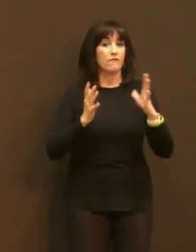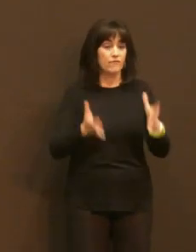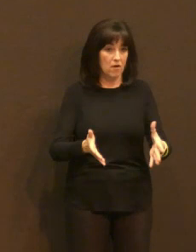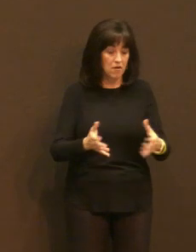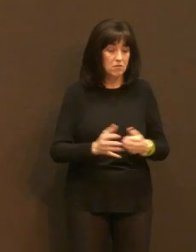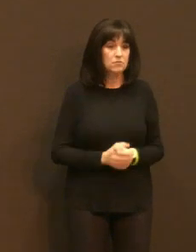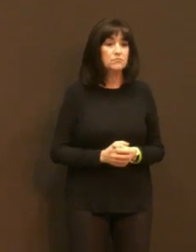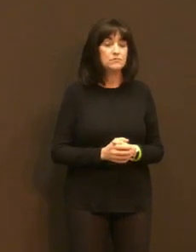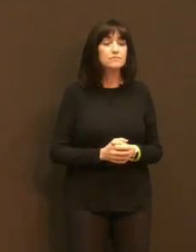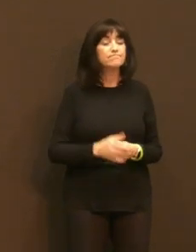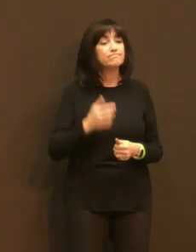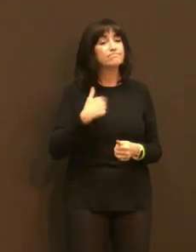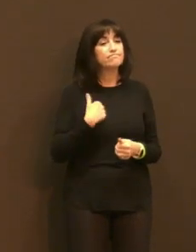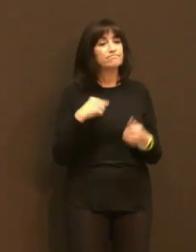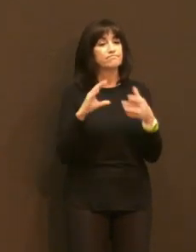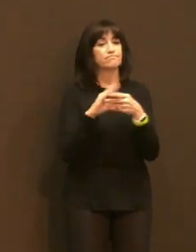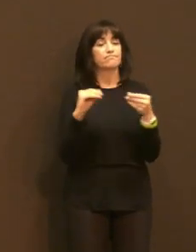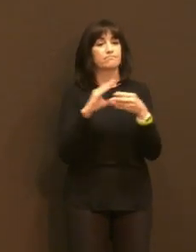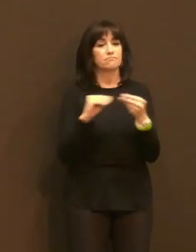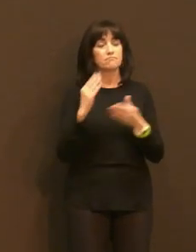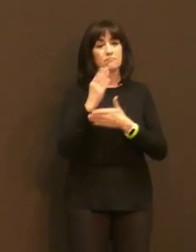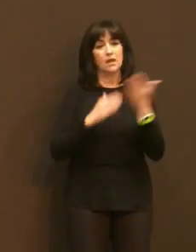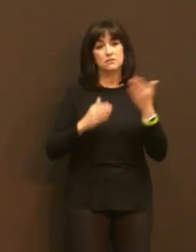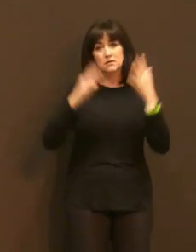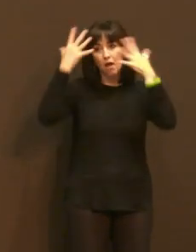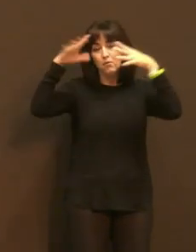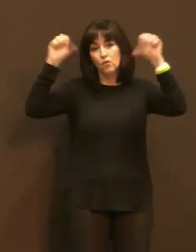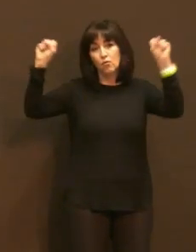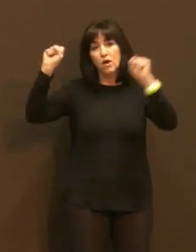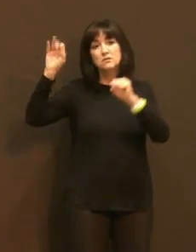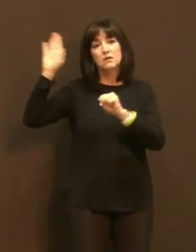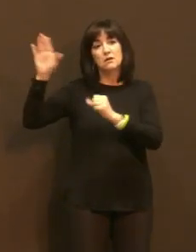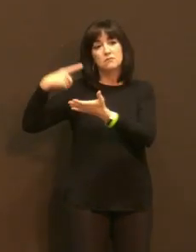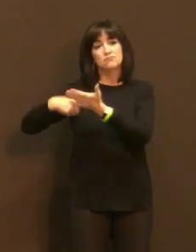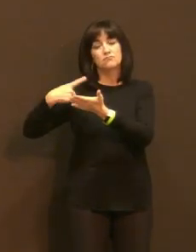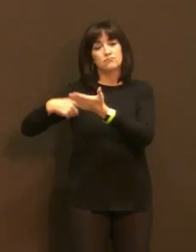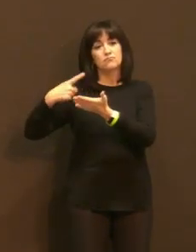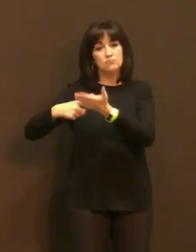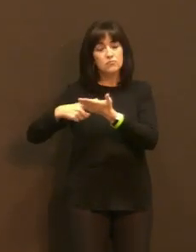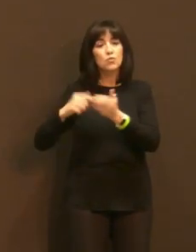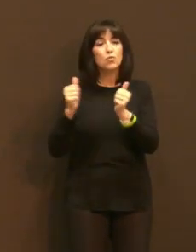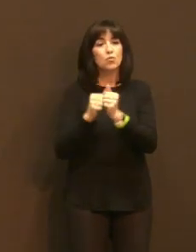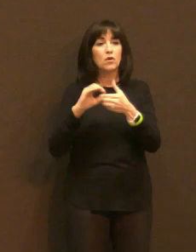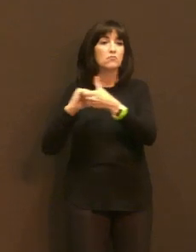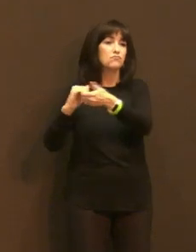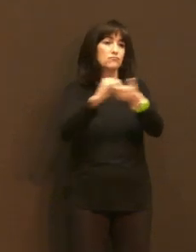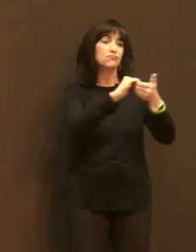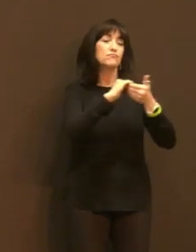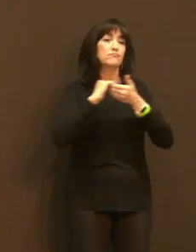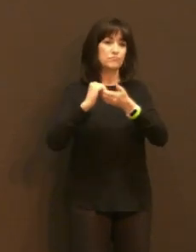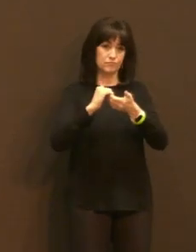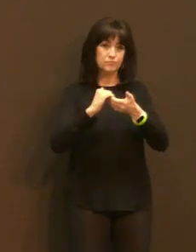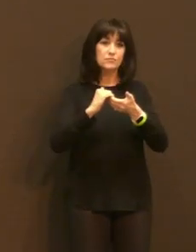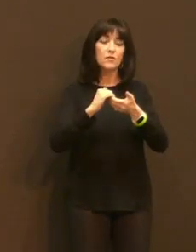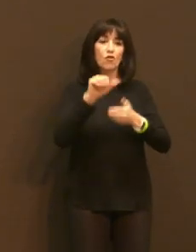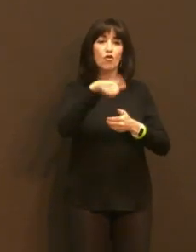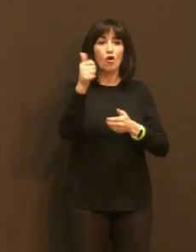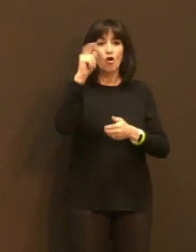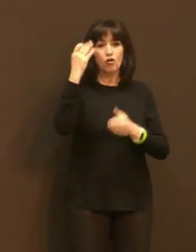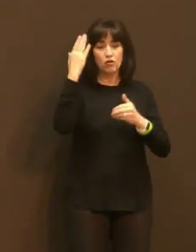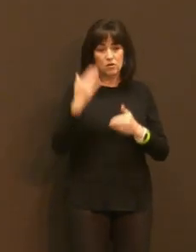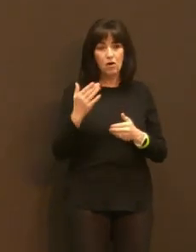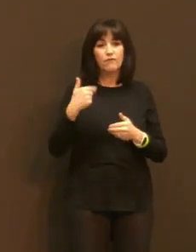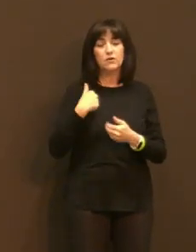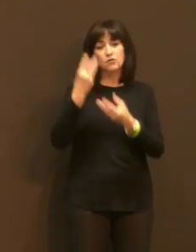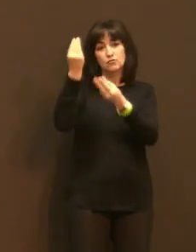yesterday in the White House call with the Vice President and the nation's governors. We received guidance from